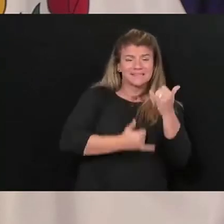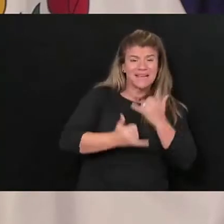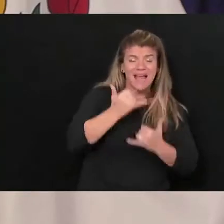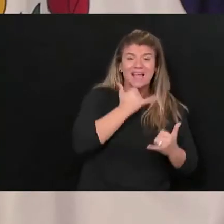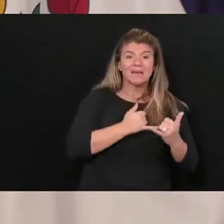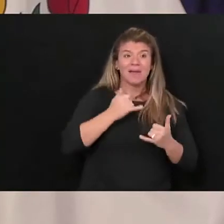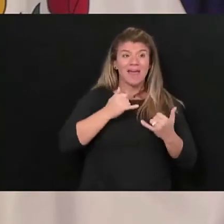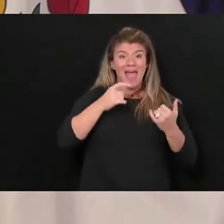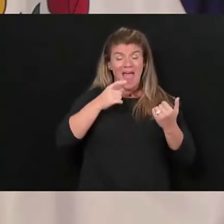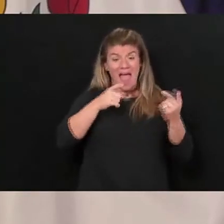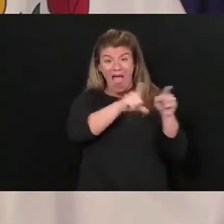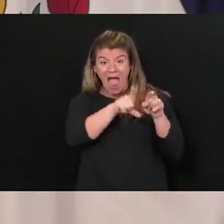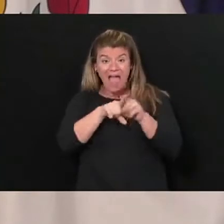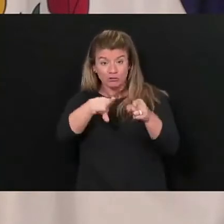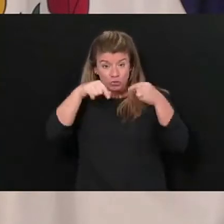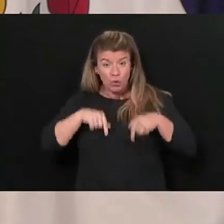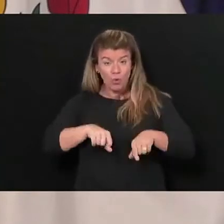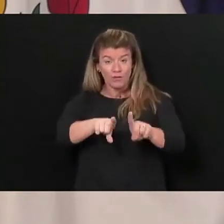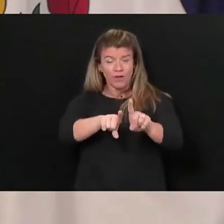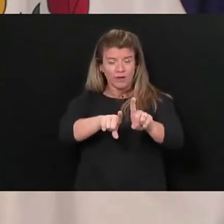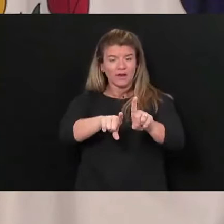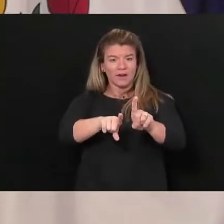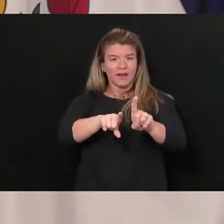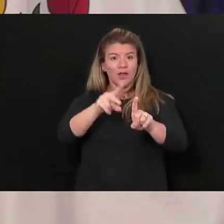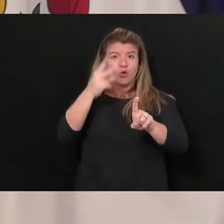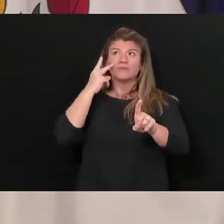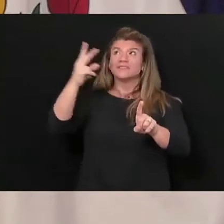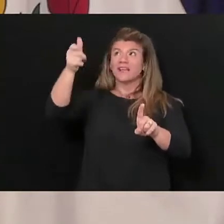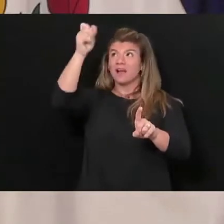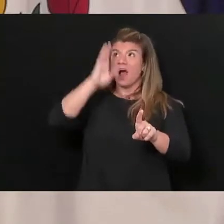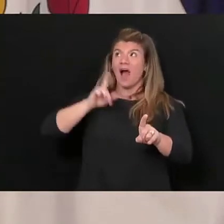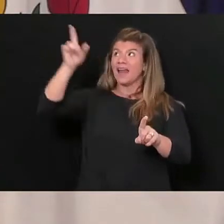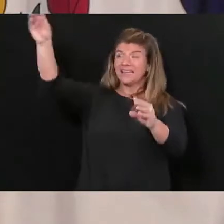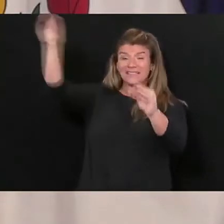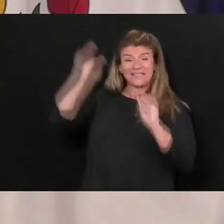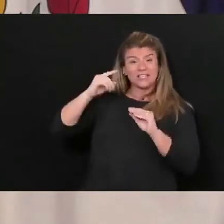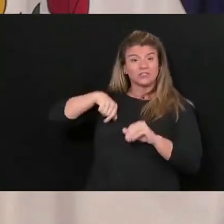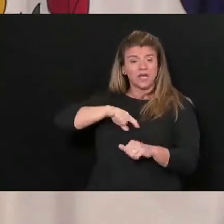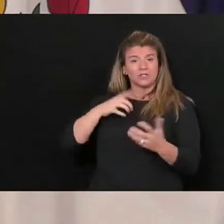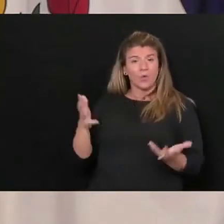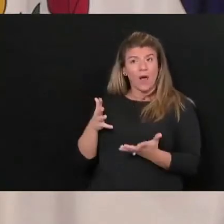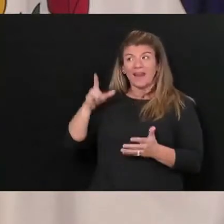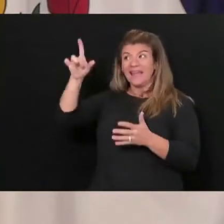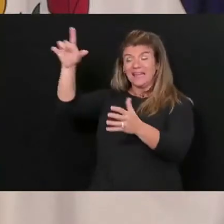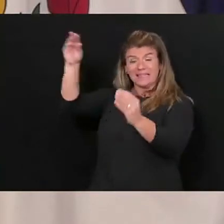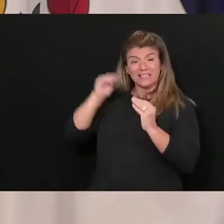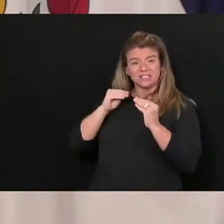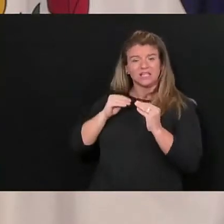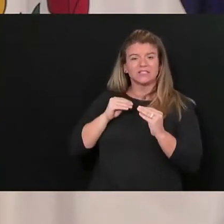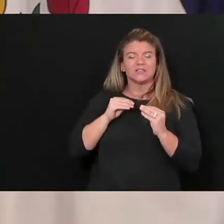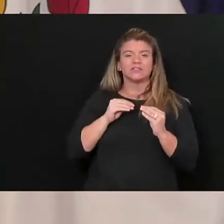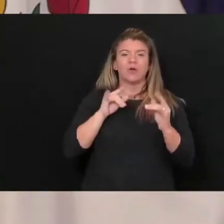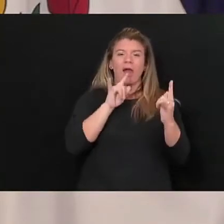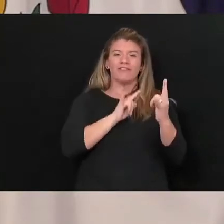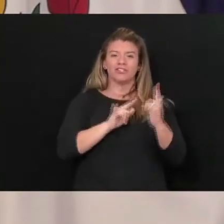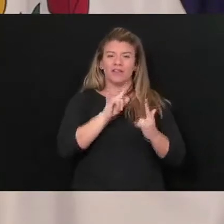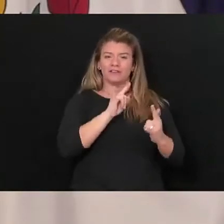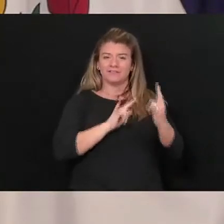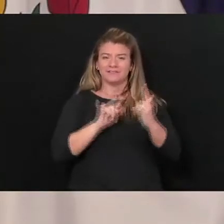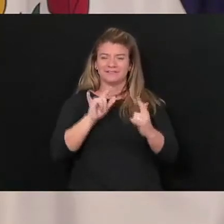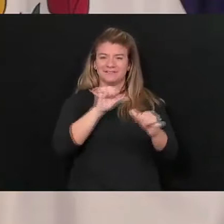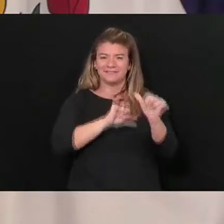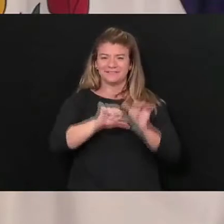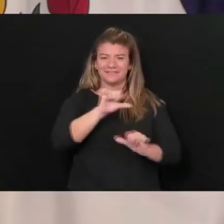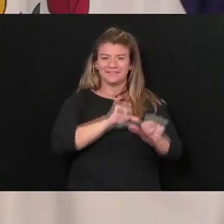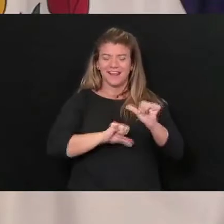what in the world does the good Lord above teach us? He teaches us to love one another. He teaches us to keep moving